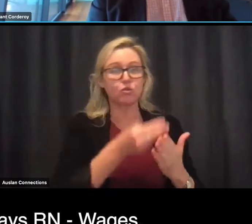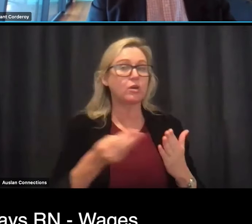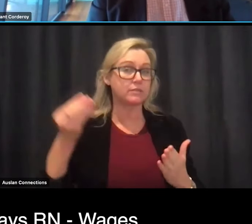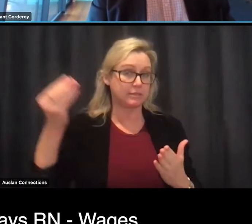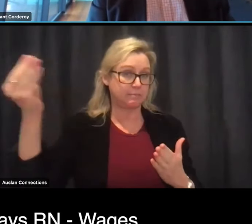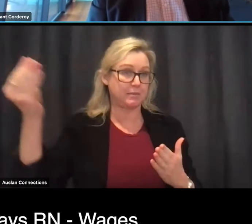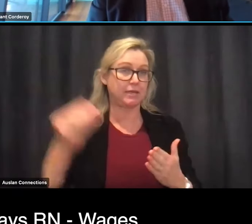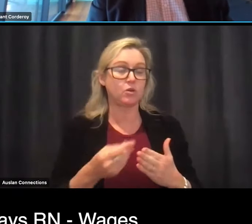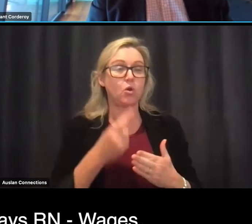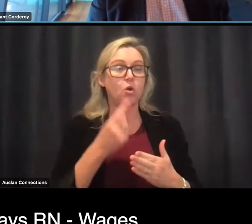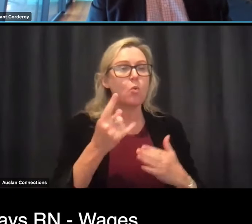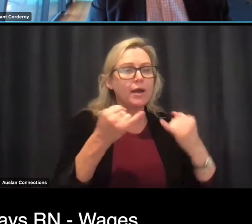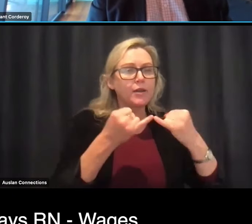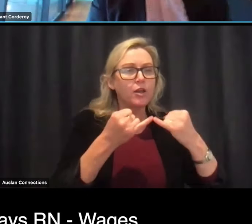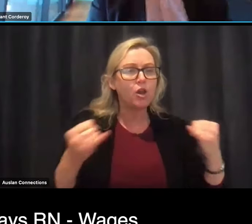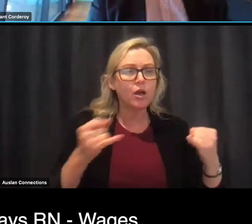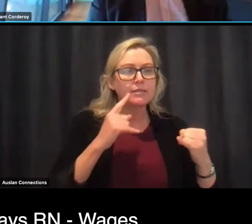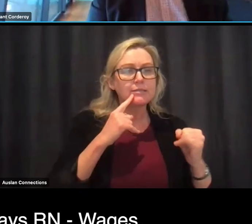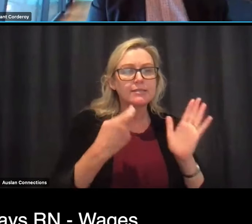that says